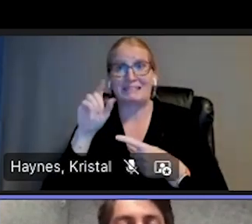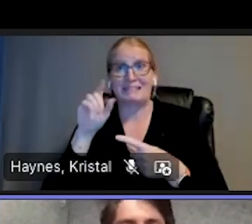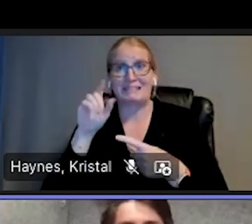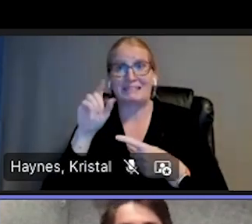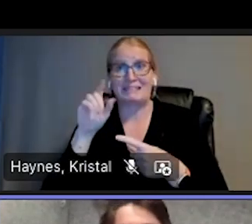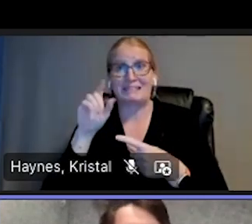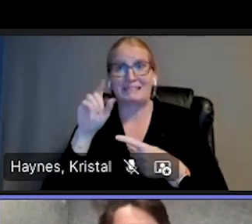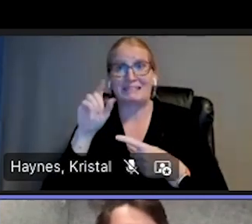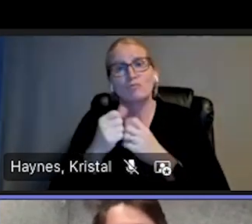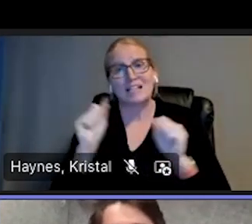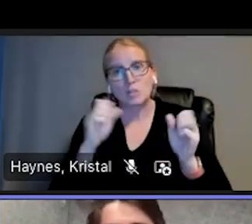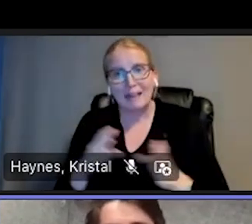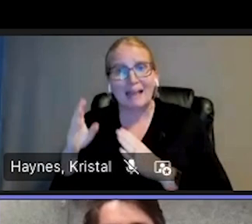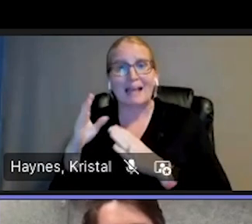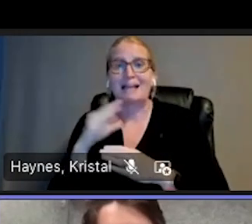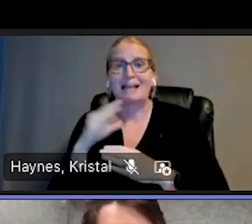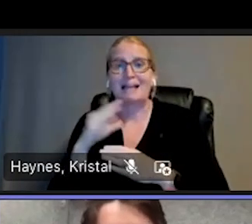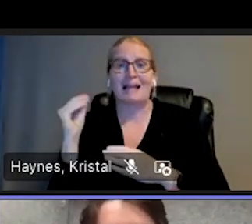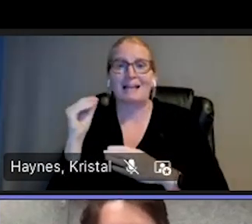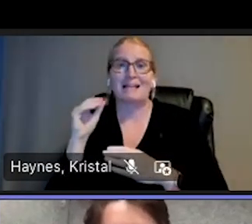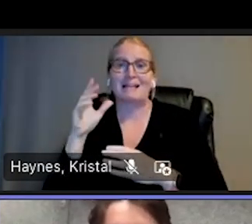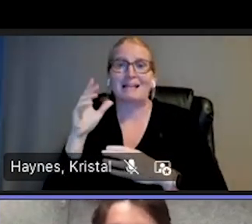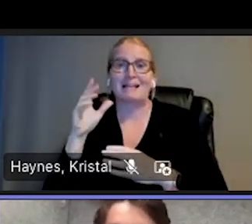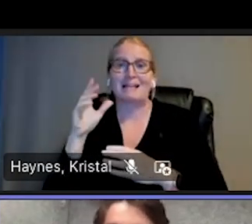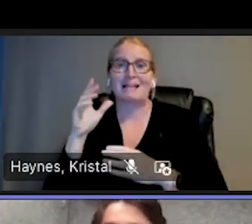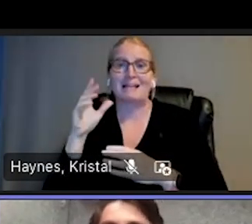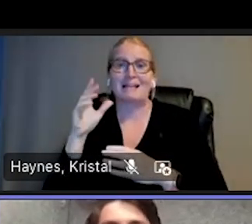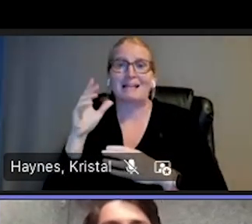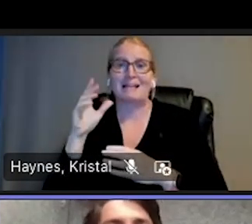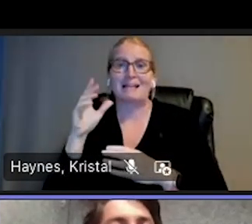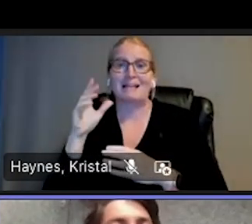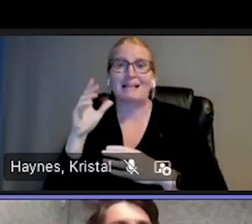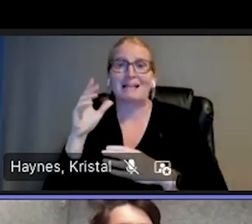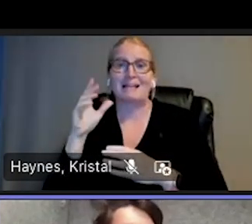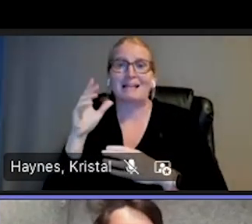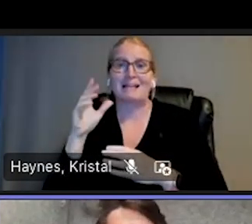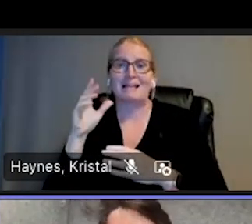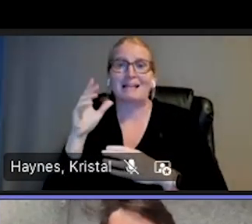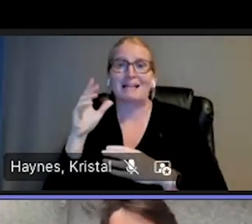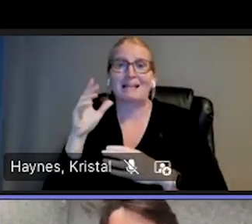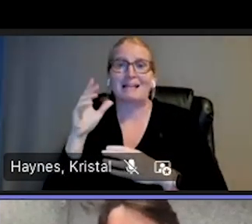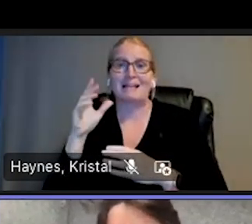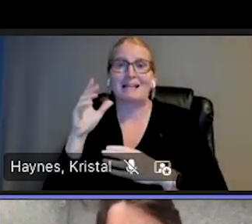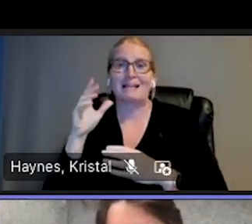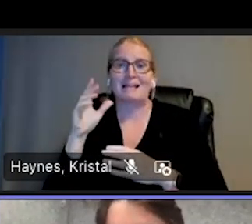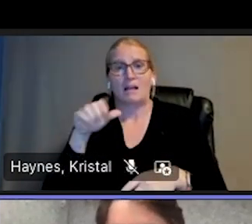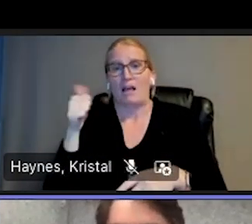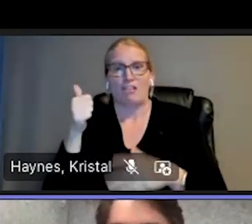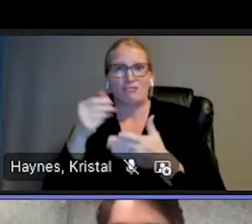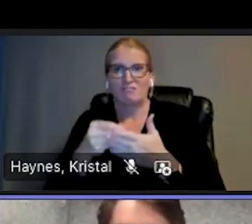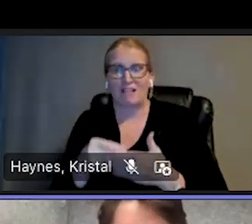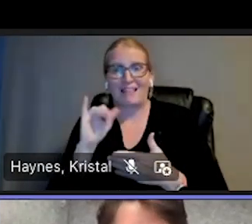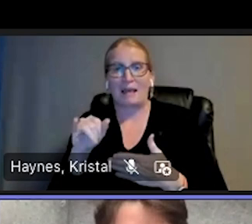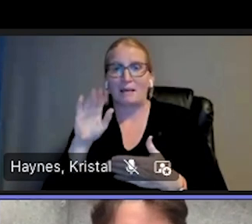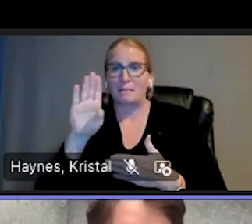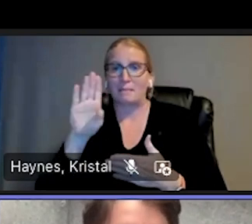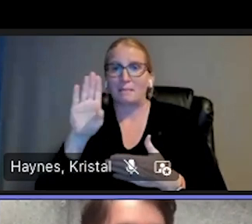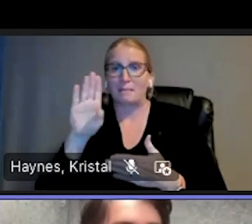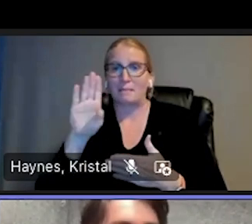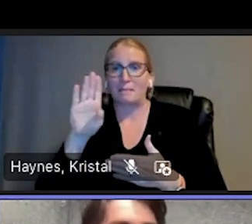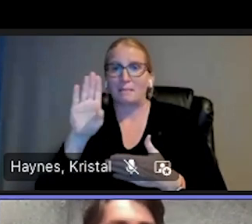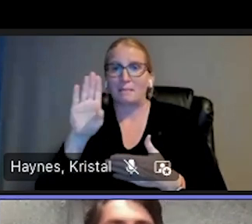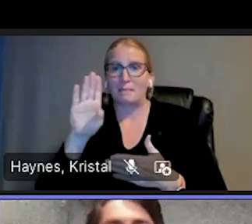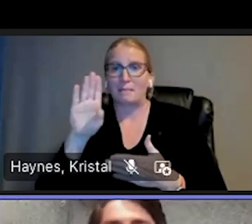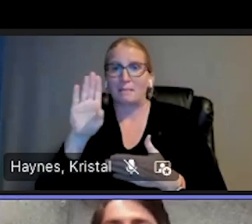program. And you know, especially that last one, the BEAD program, that's money that comes from the federal